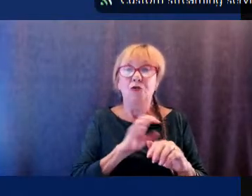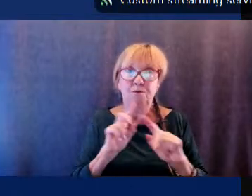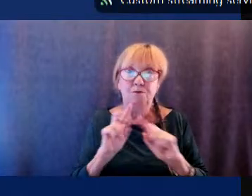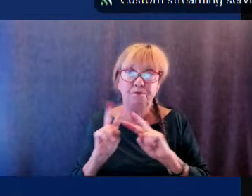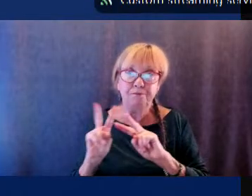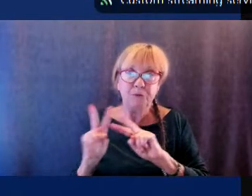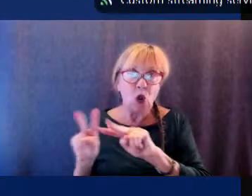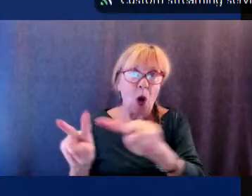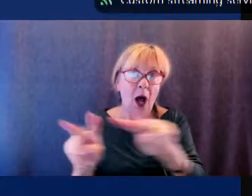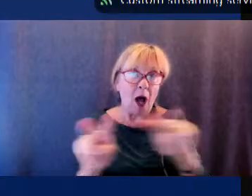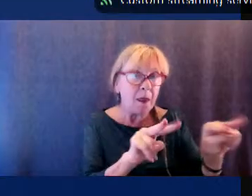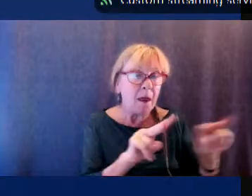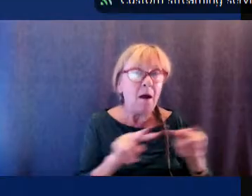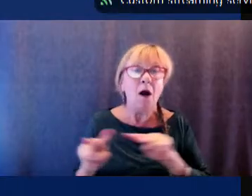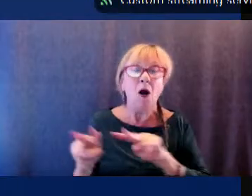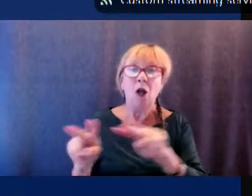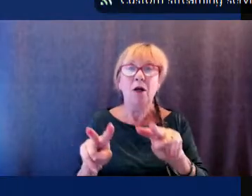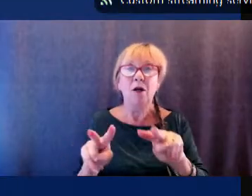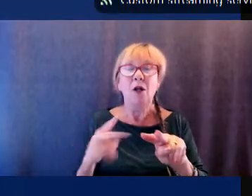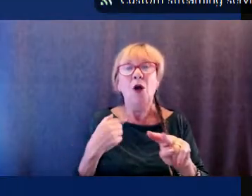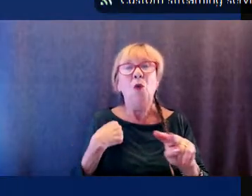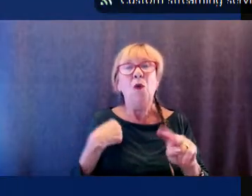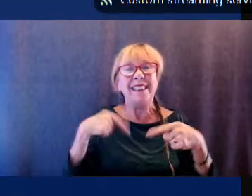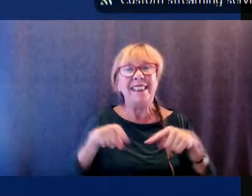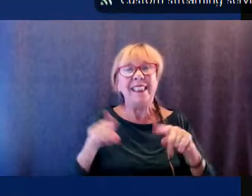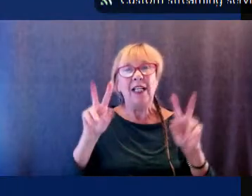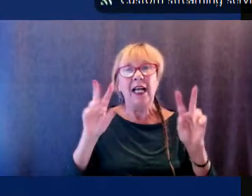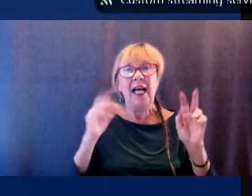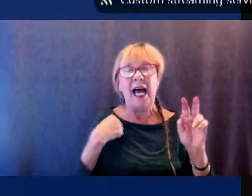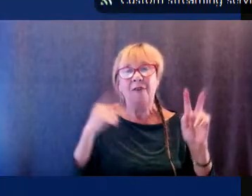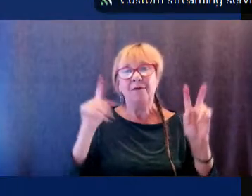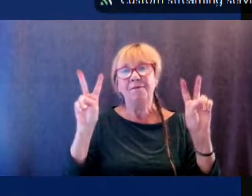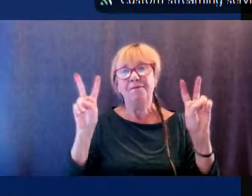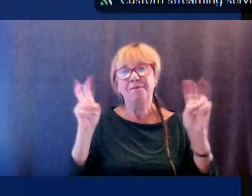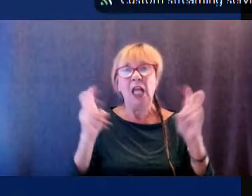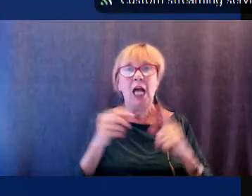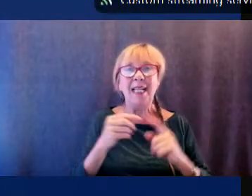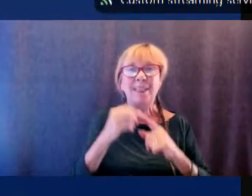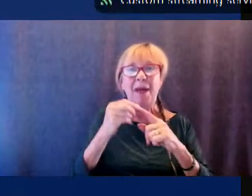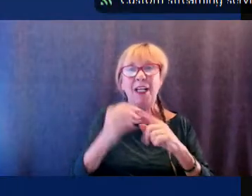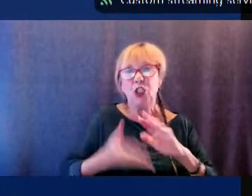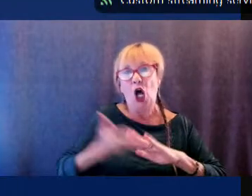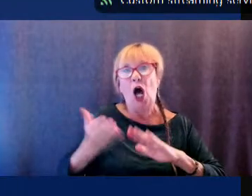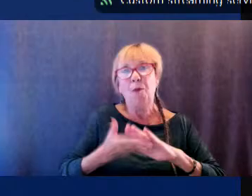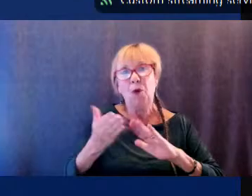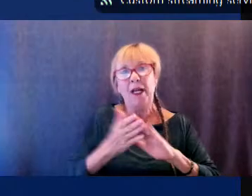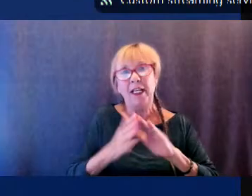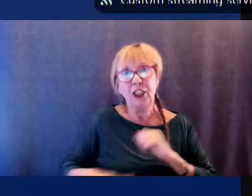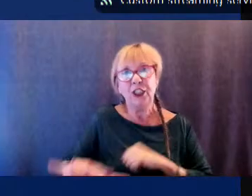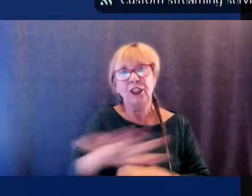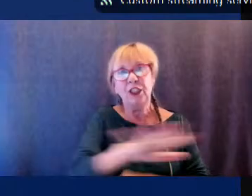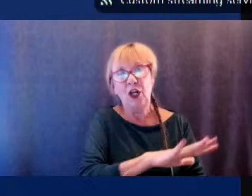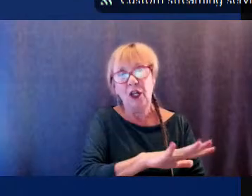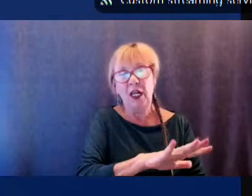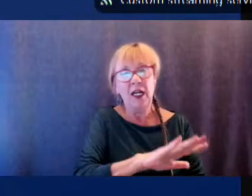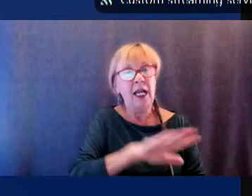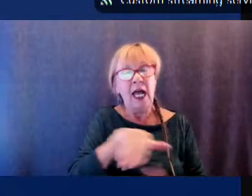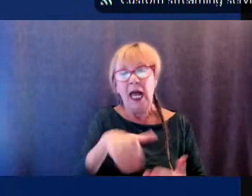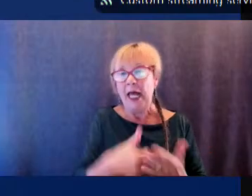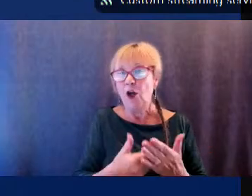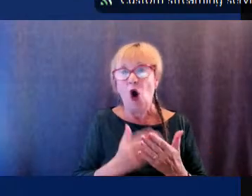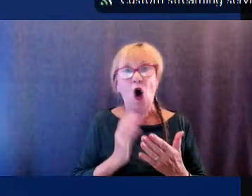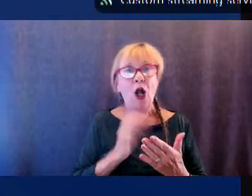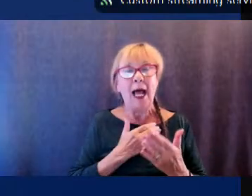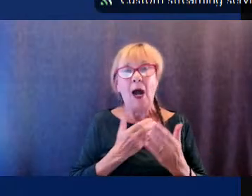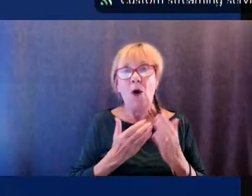for. We're still conducting special operations on a periodic basis, and all the techniques that we've been employing in the